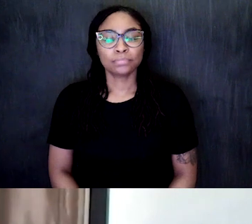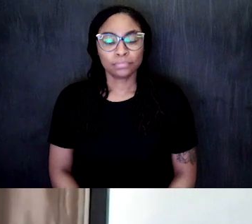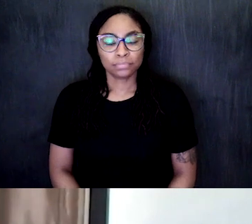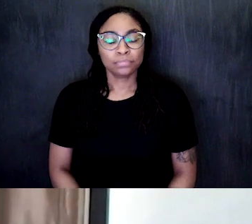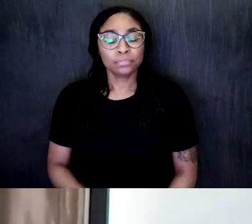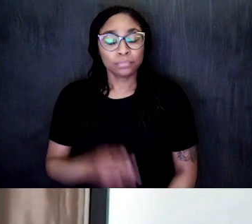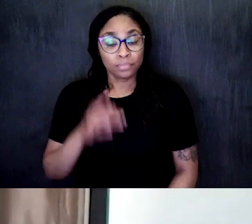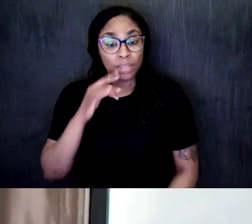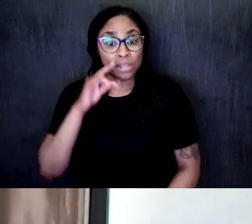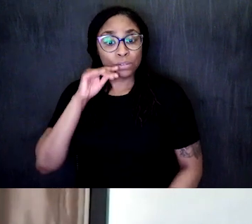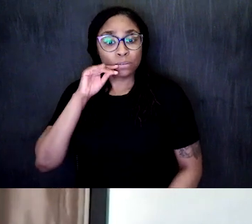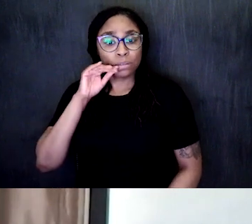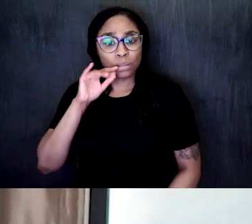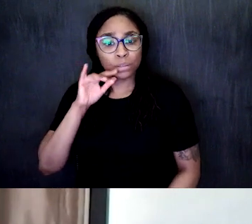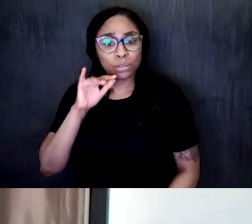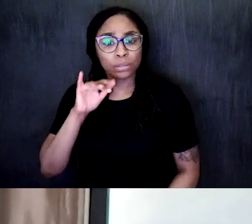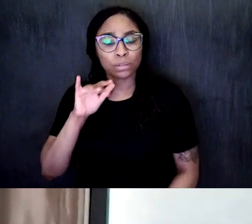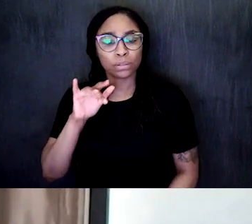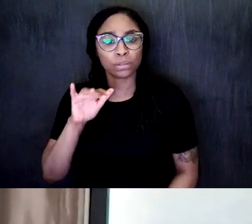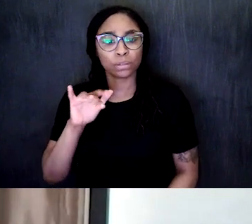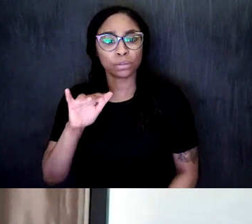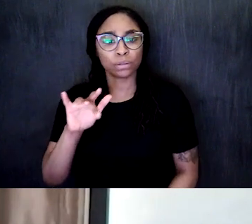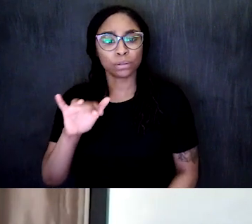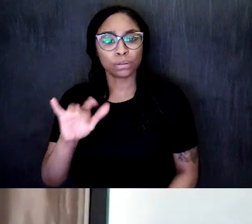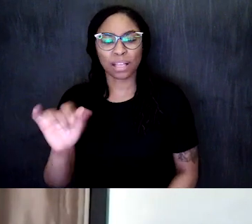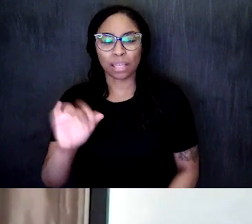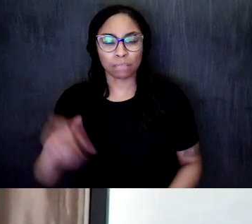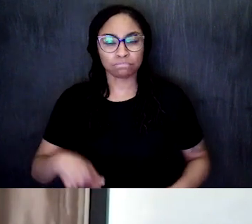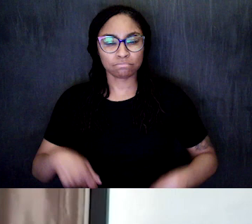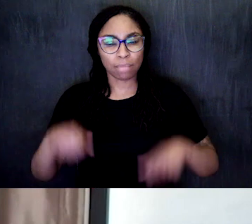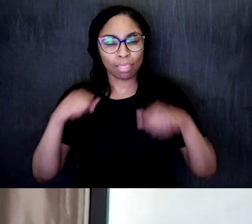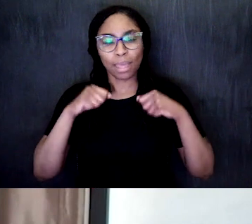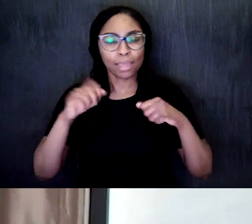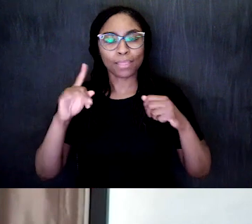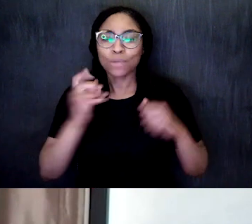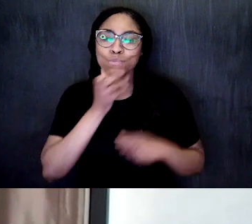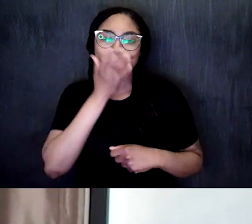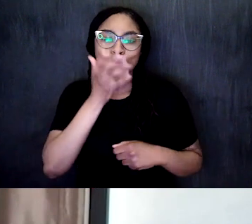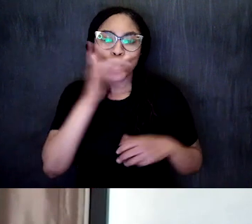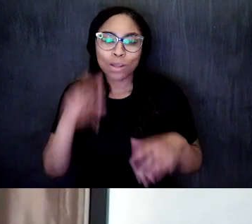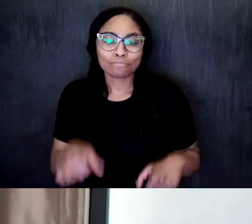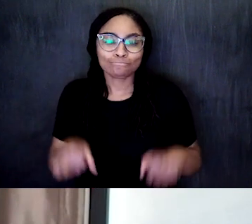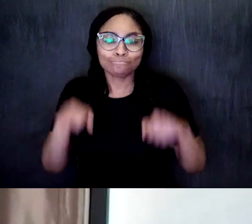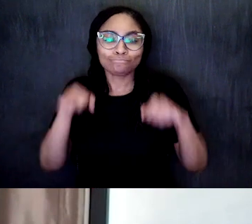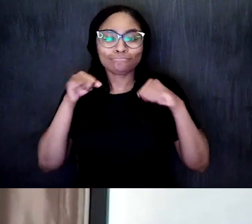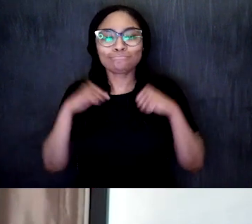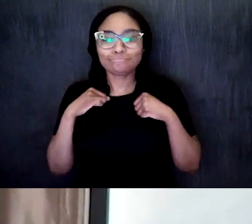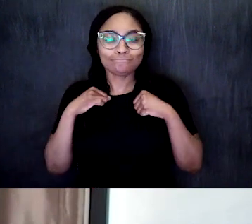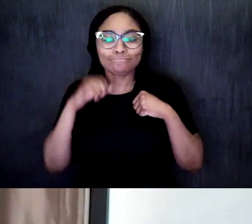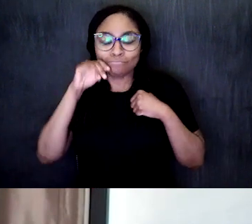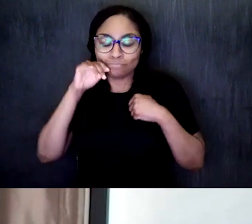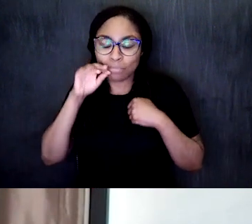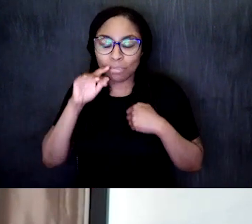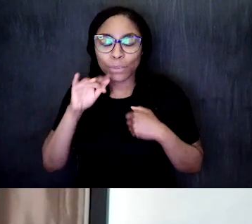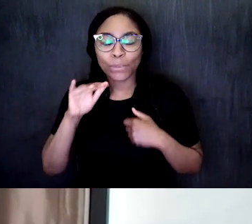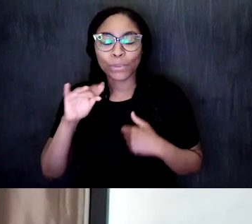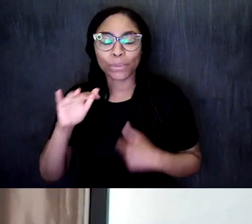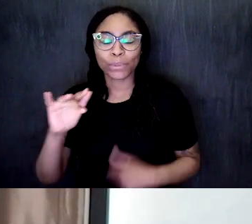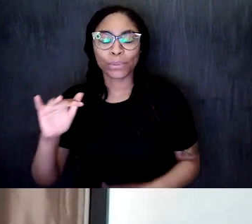And if you could imagine your exhale descending like a blanket, a warm, comfy blanket over your body,